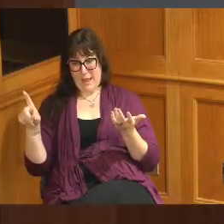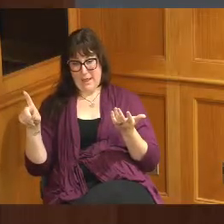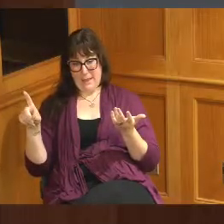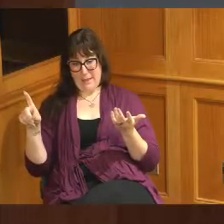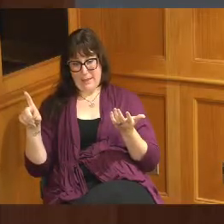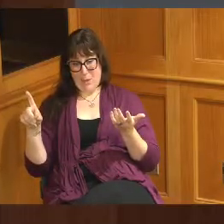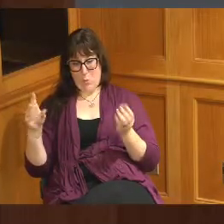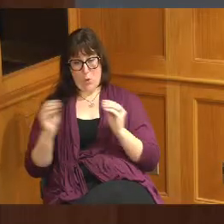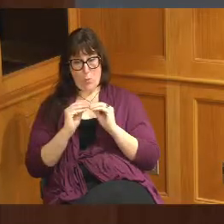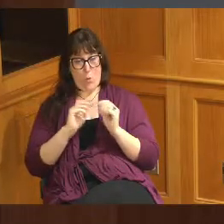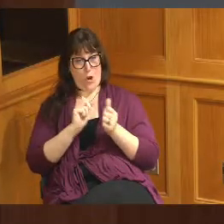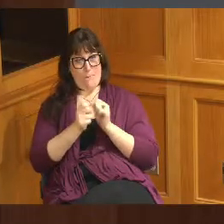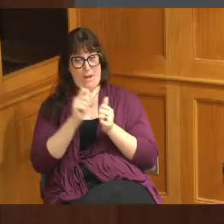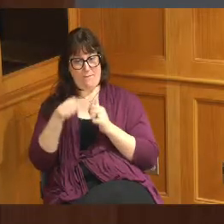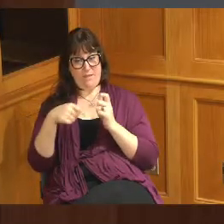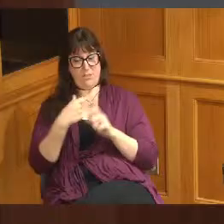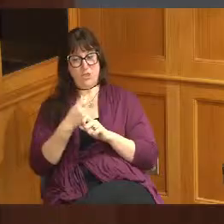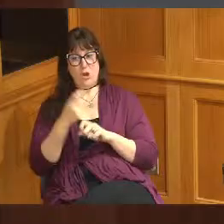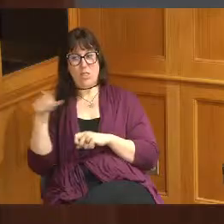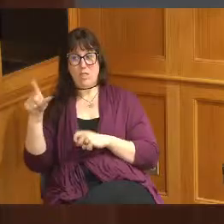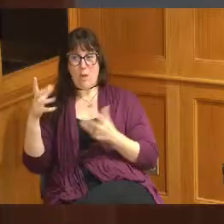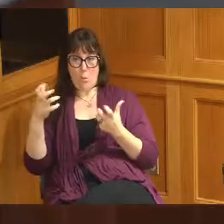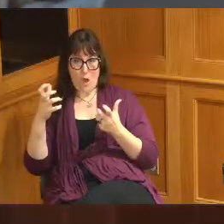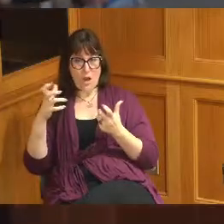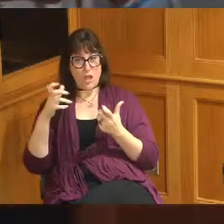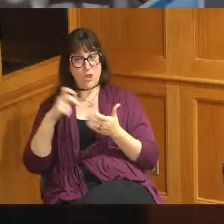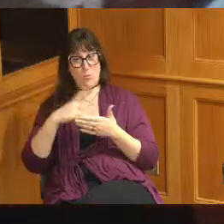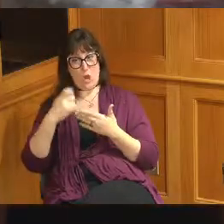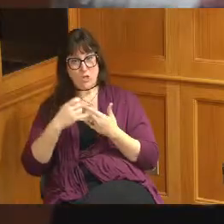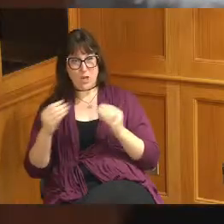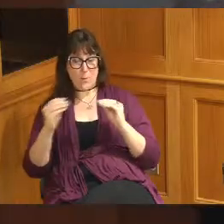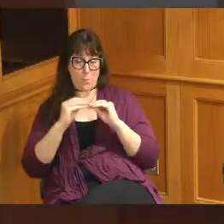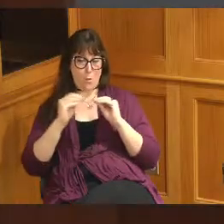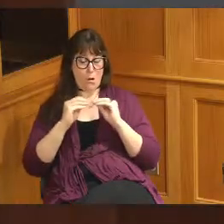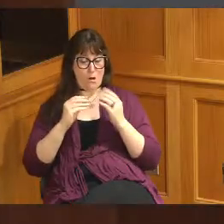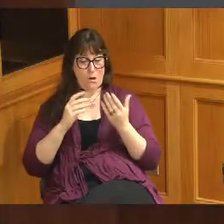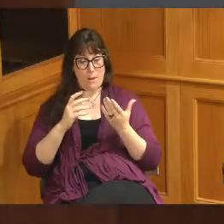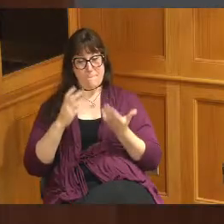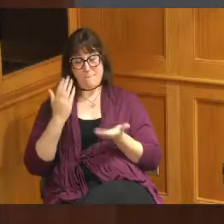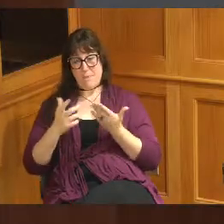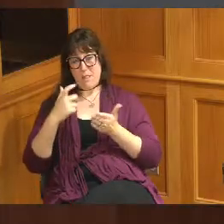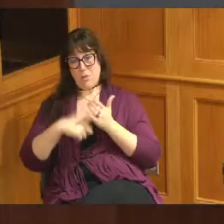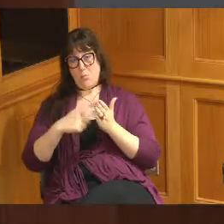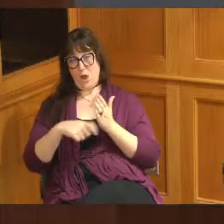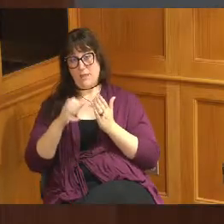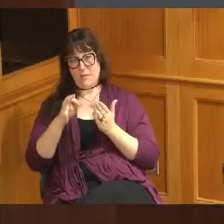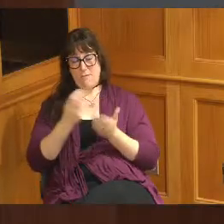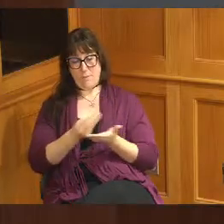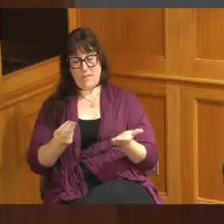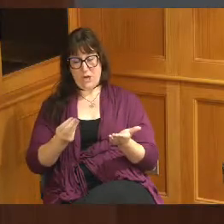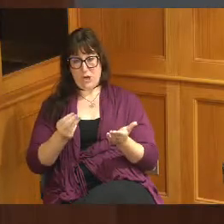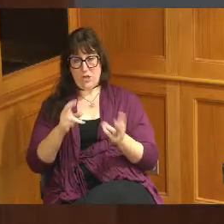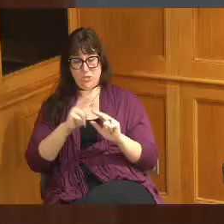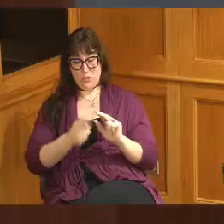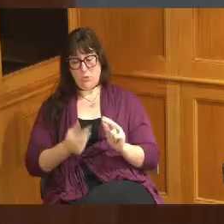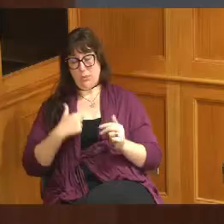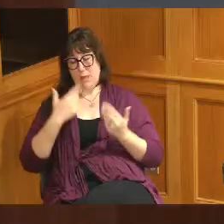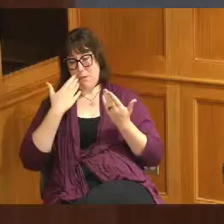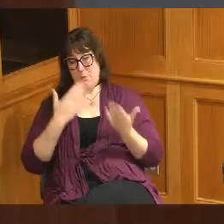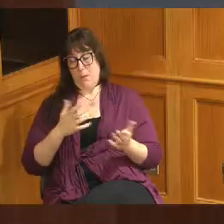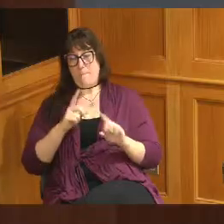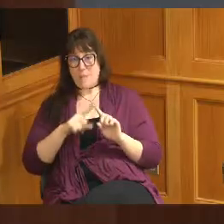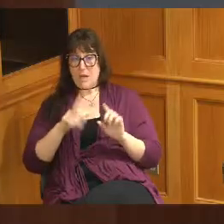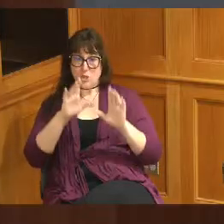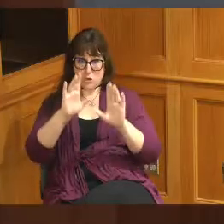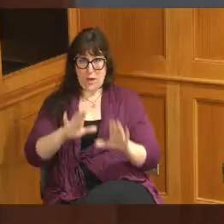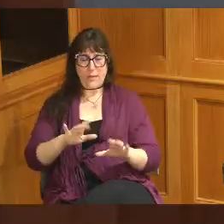more competitive this year. They wanted the project more. Maybe the price of their materials have come down. Yeah. That's great, though. Okay. Yes, it is